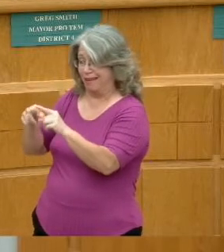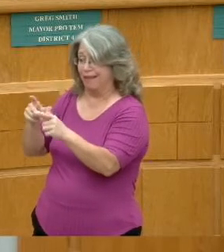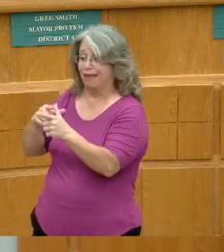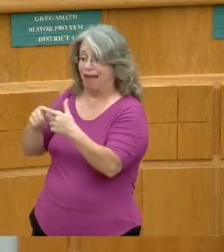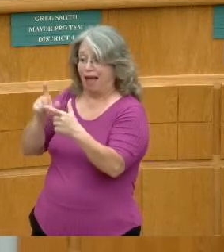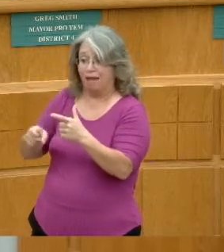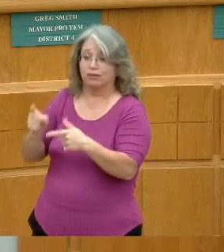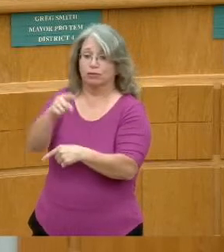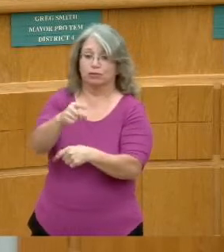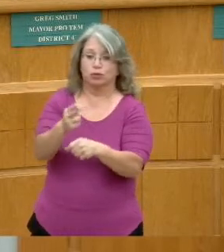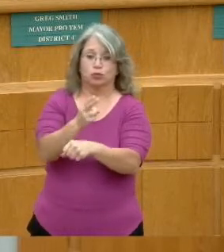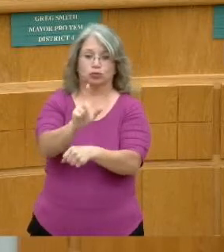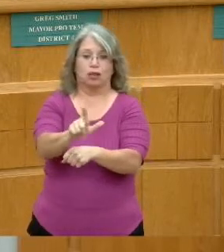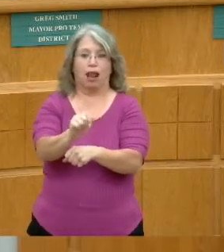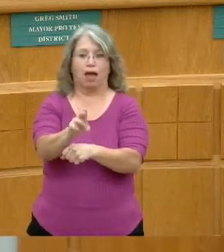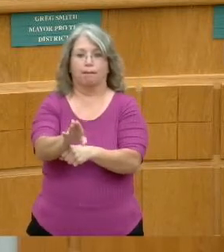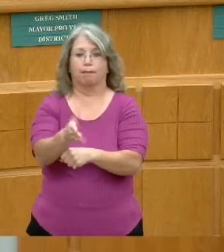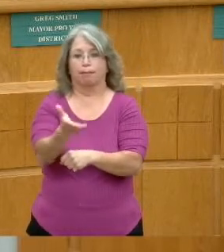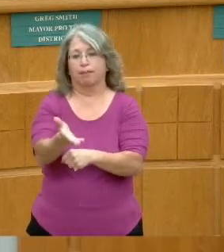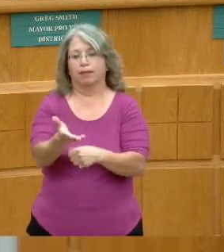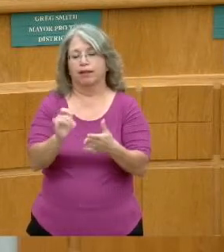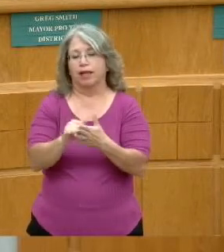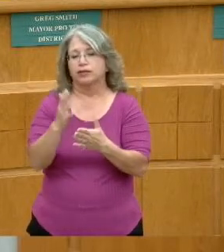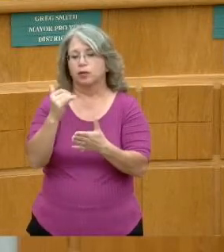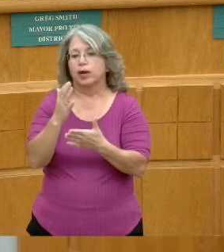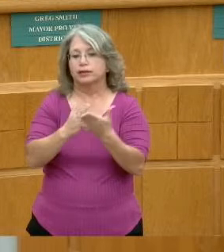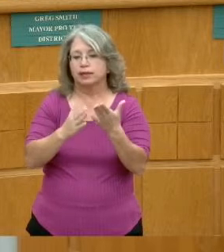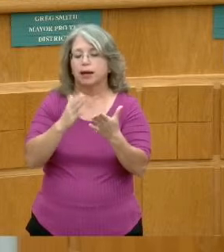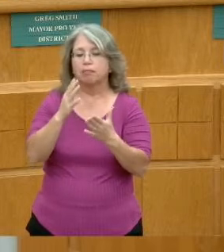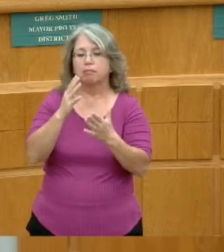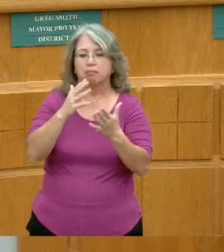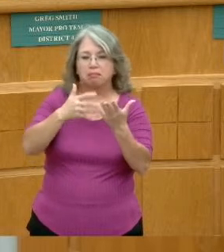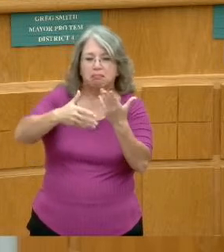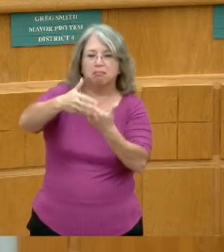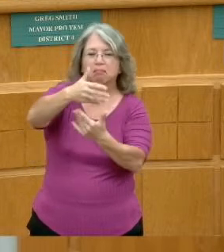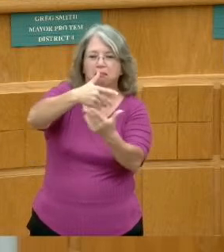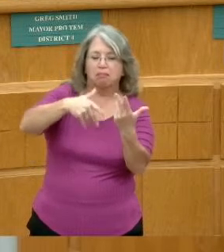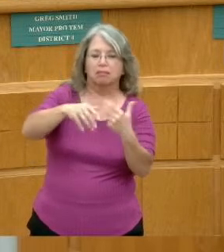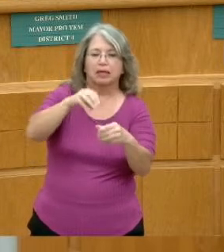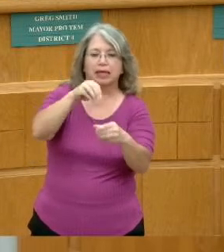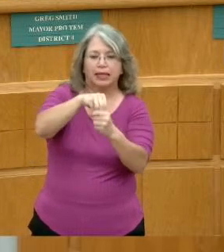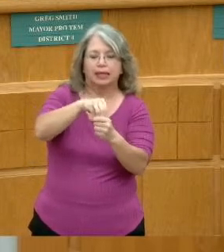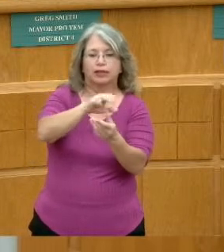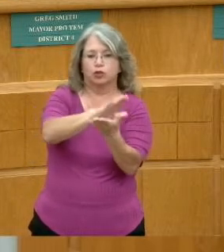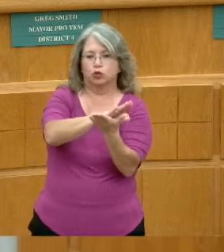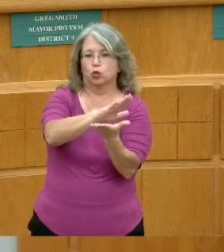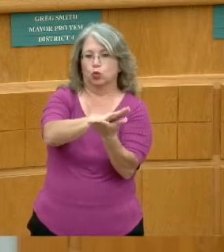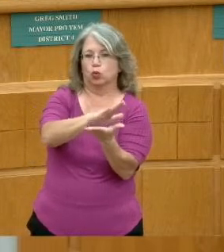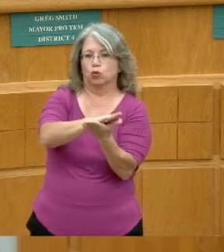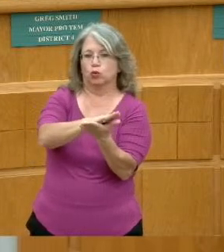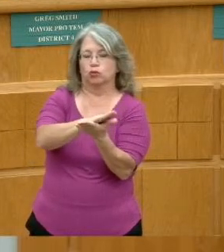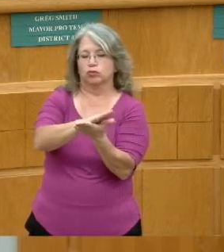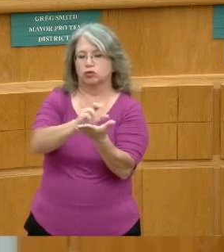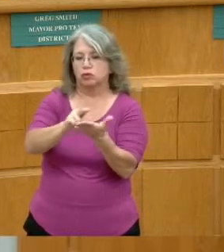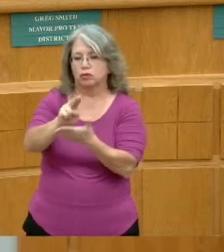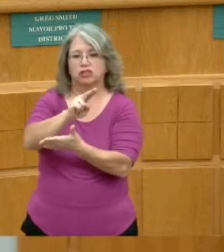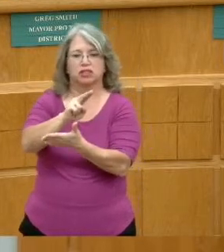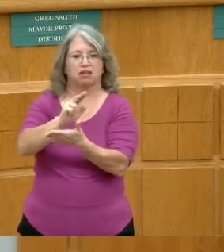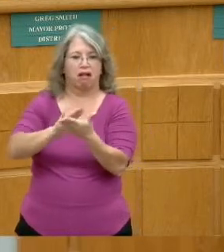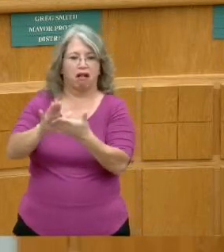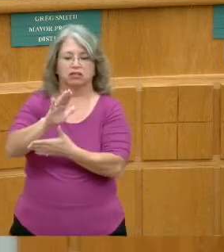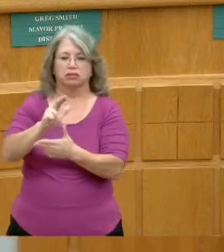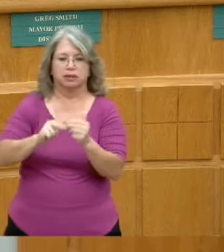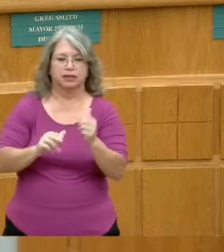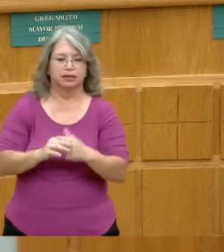So anyway, that's the schools and what the cell phone foot traffic tells us about that. So we're going to transition from the schools